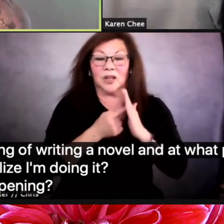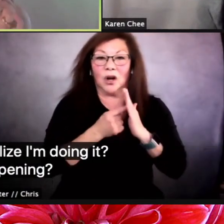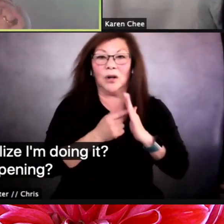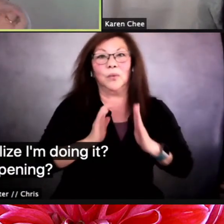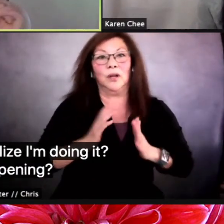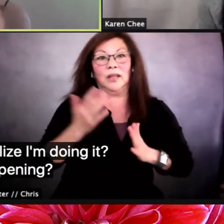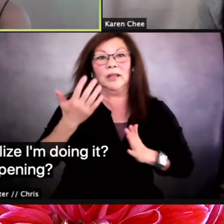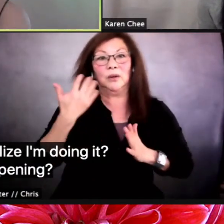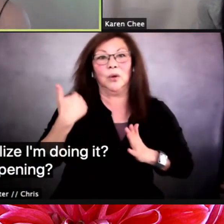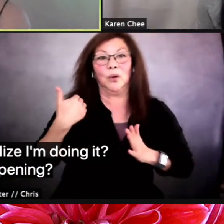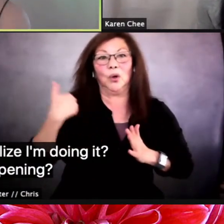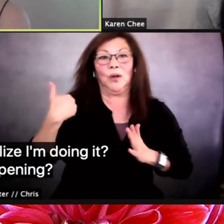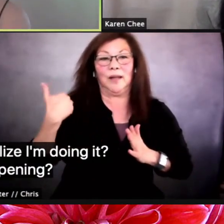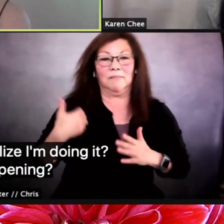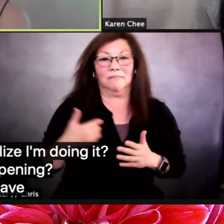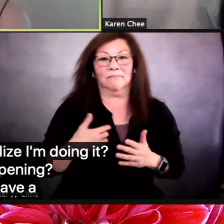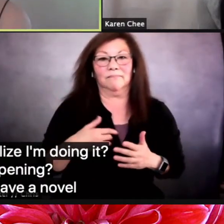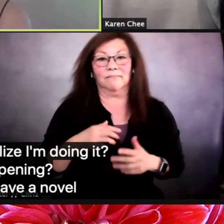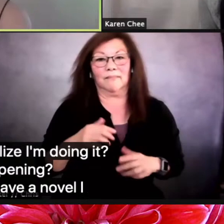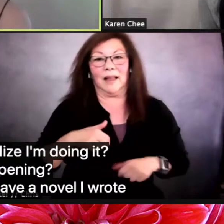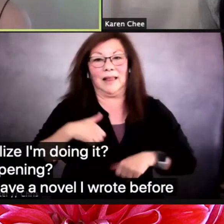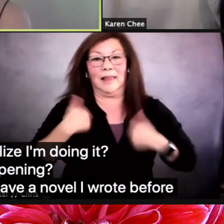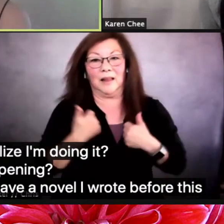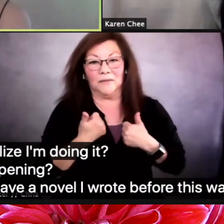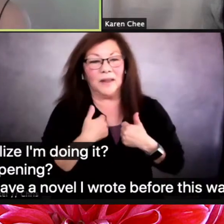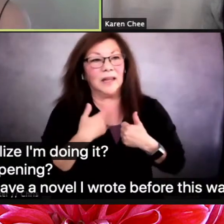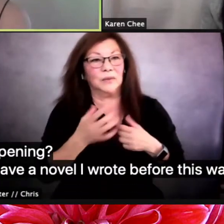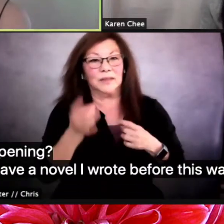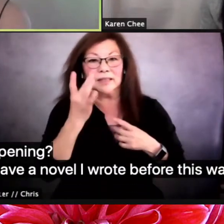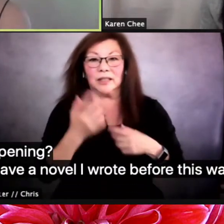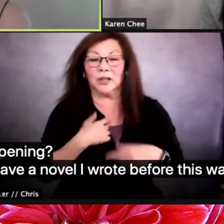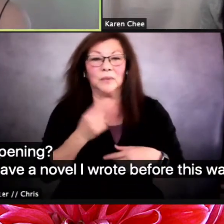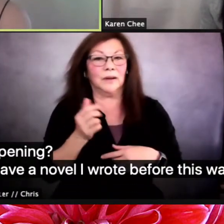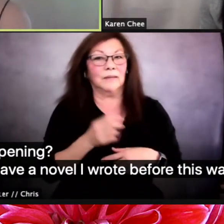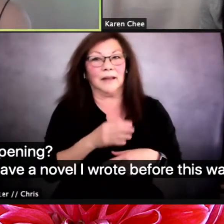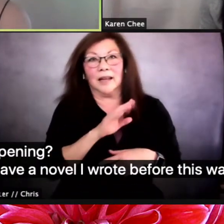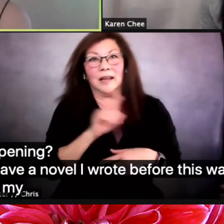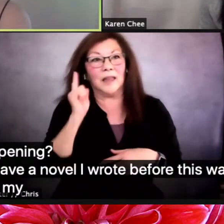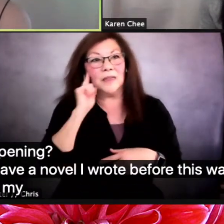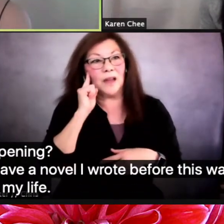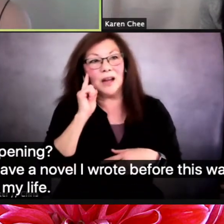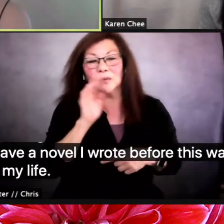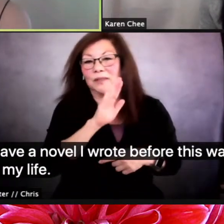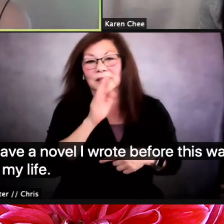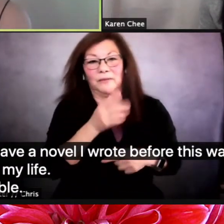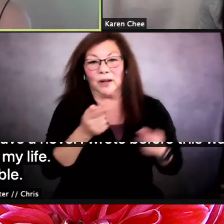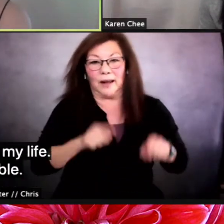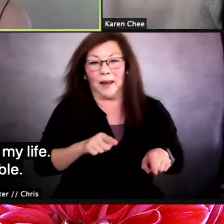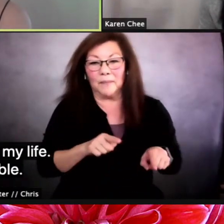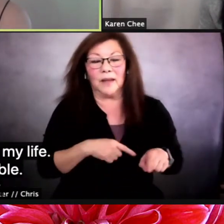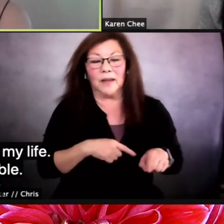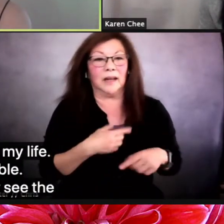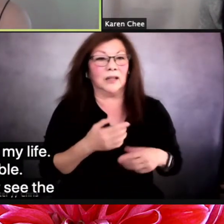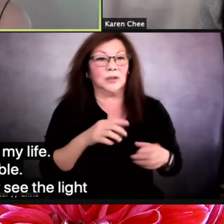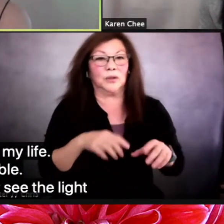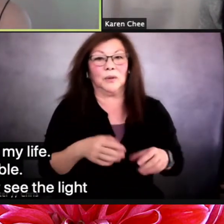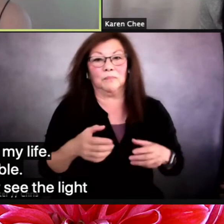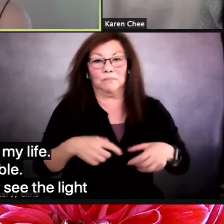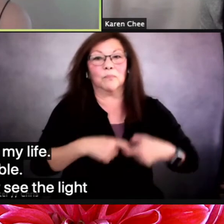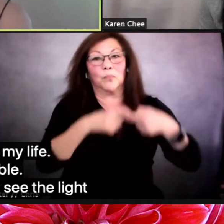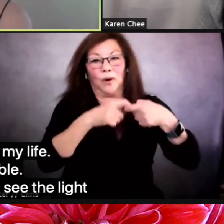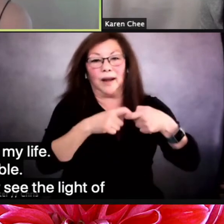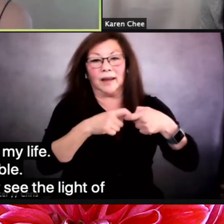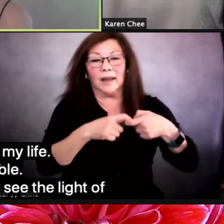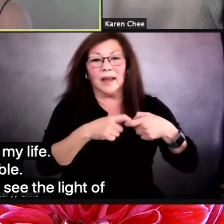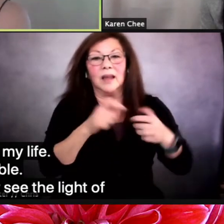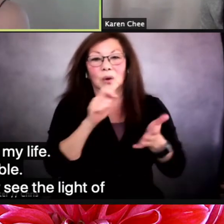so terrible. It's never going to see the light of day. And then I like took a break from writing fiction and then sort of resumed with short stories. And you know, the